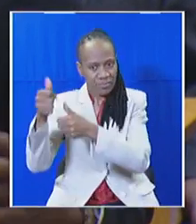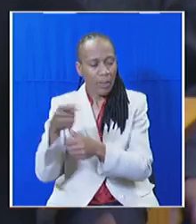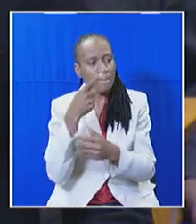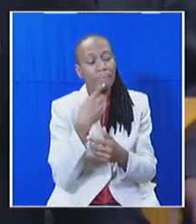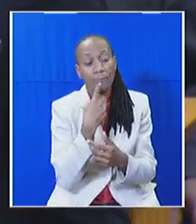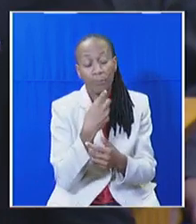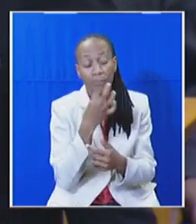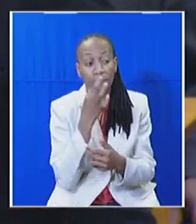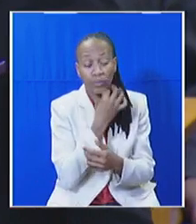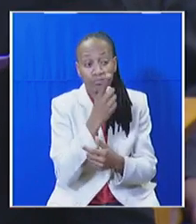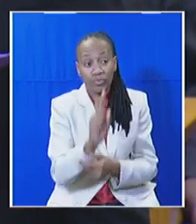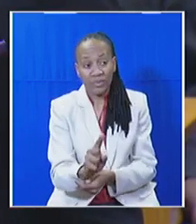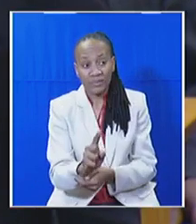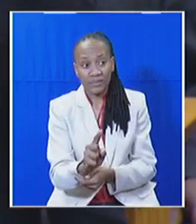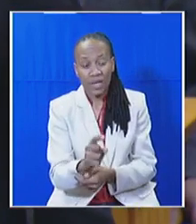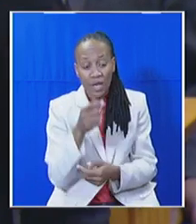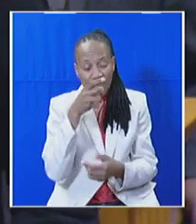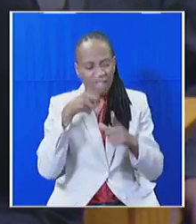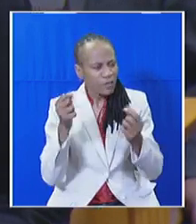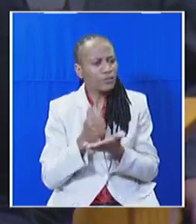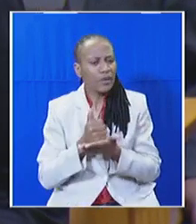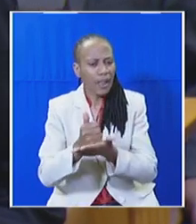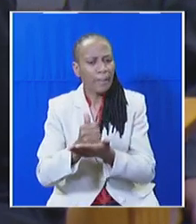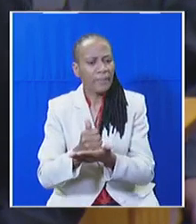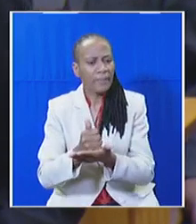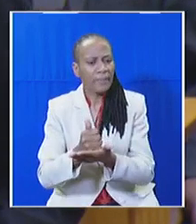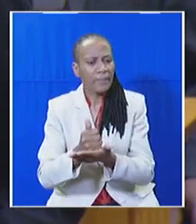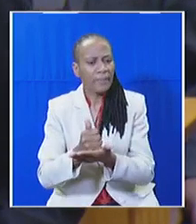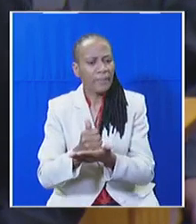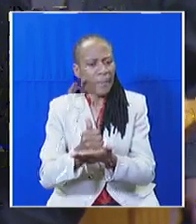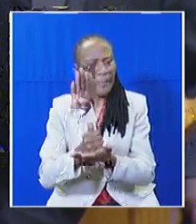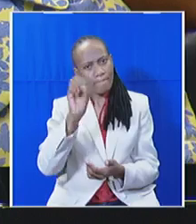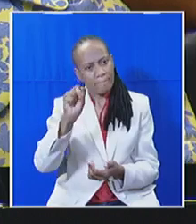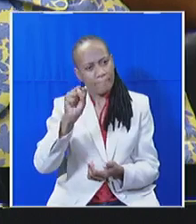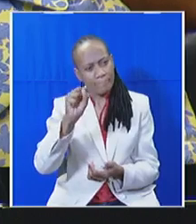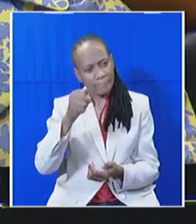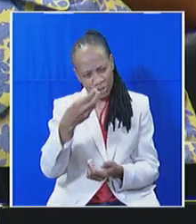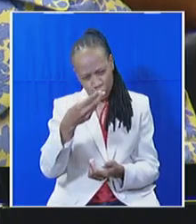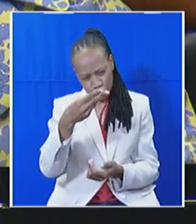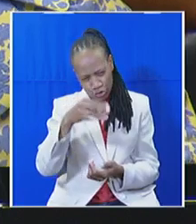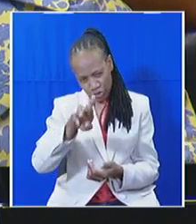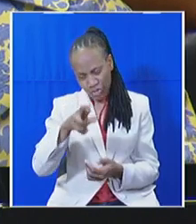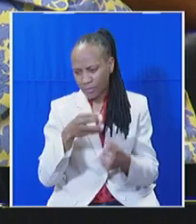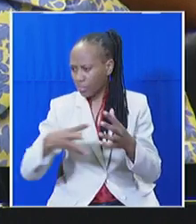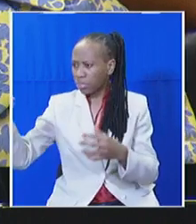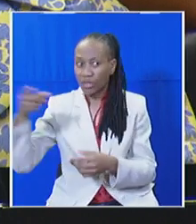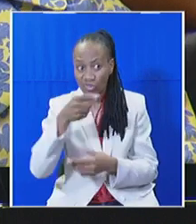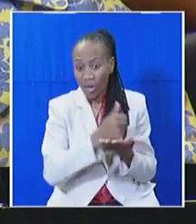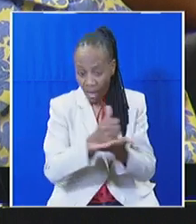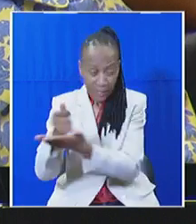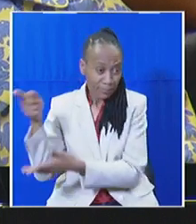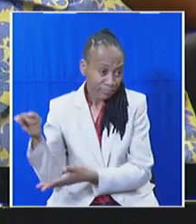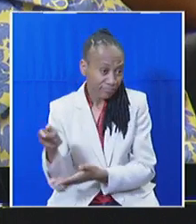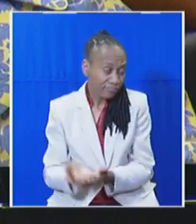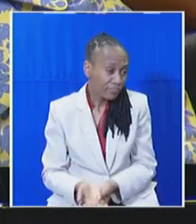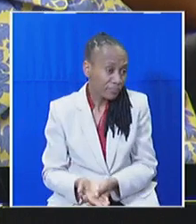separation of powers by assisting Omar al-Bashir to leave? The Honorable, the